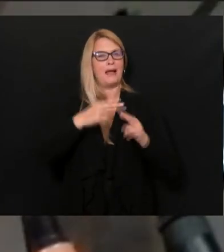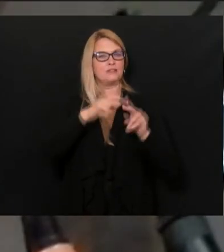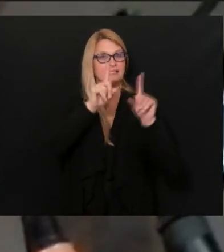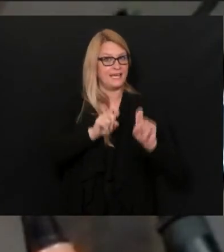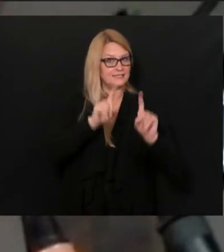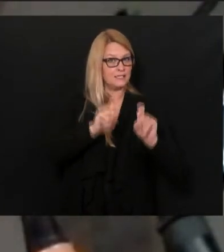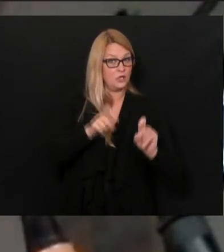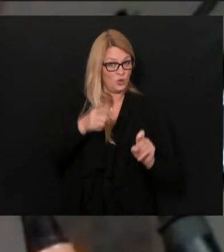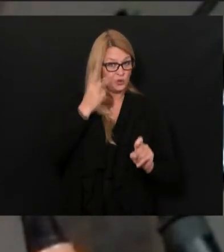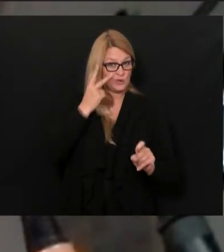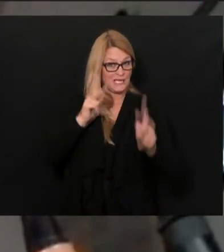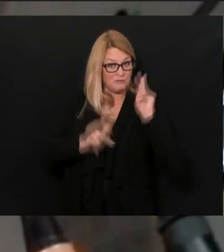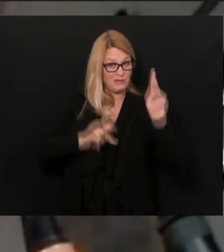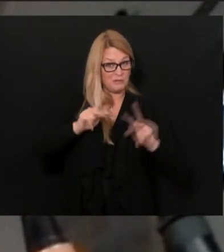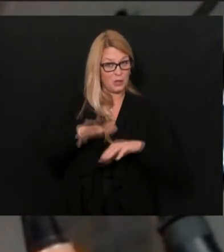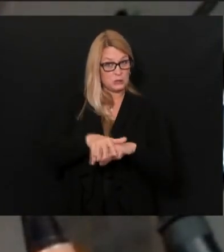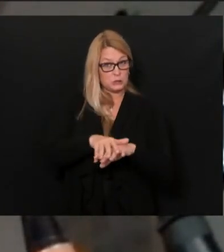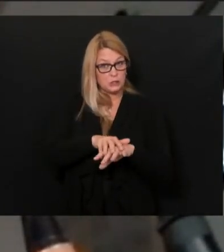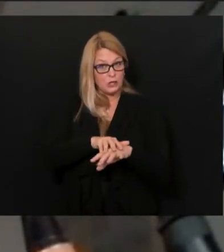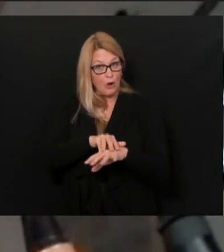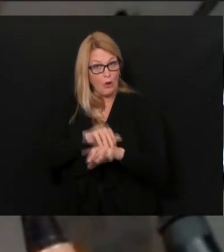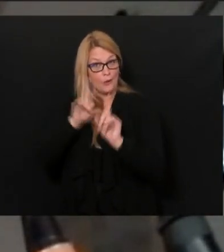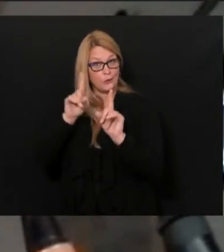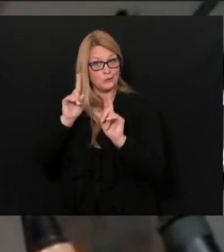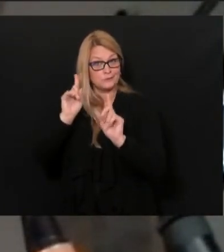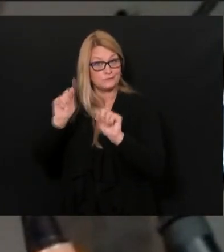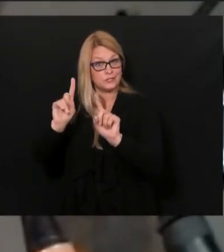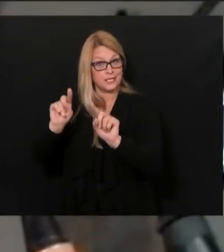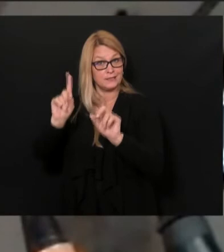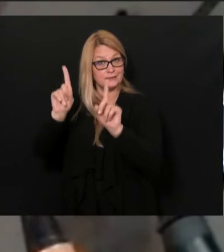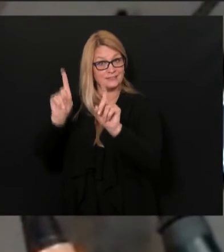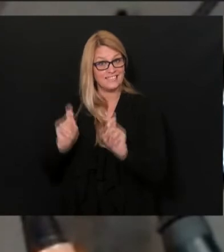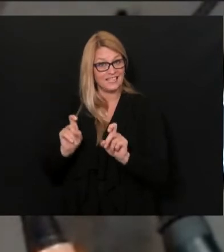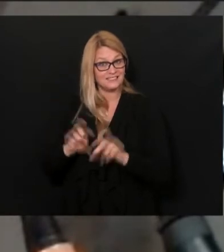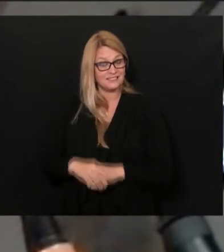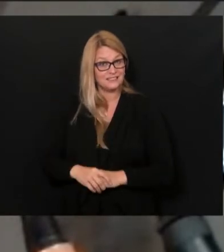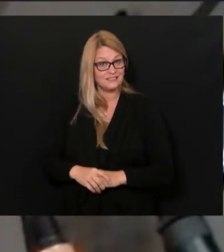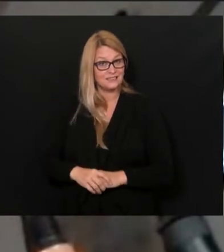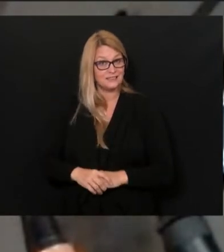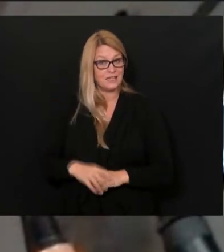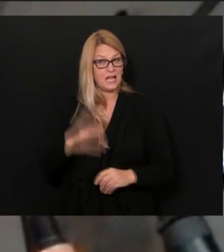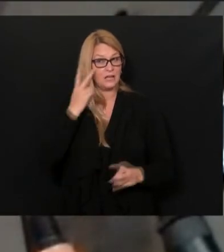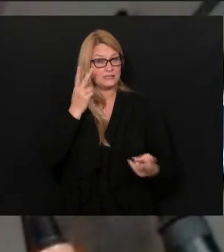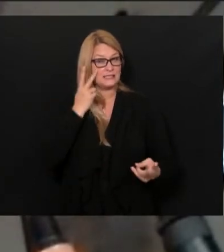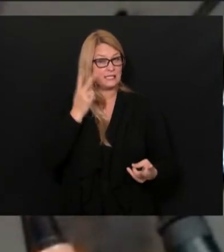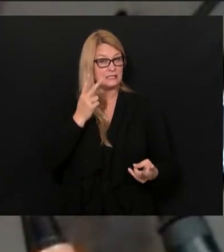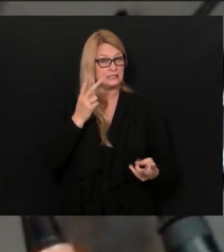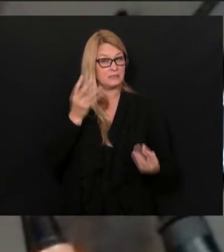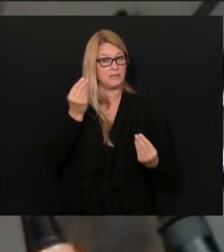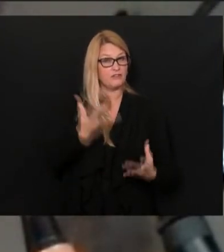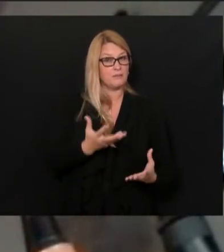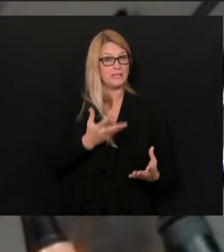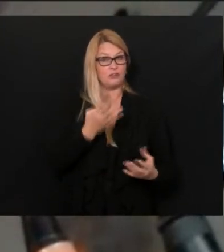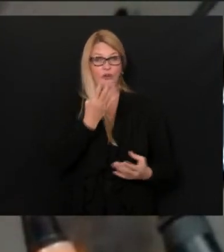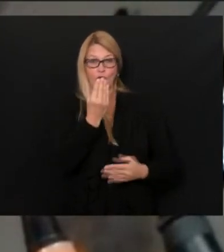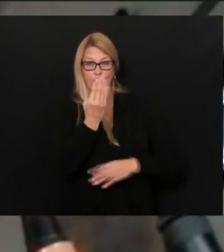seeing a slowdown in testing, as in the number of people getting tested? I was looking at some data comparing 14